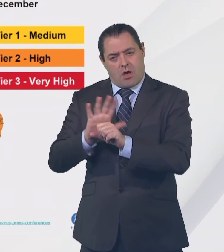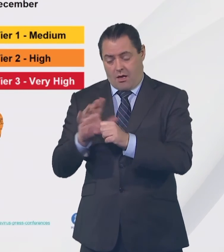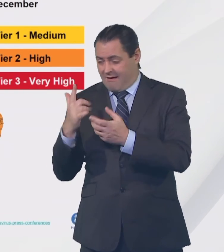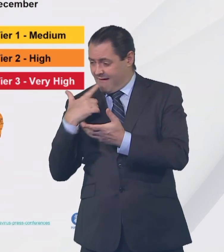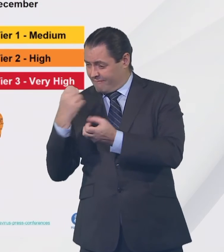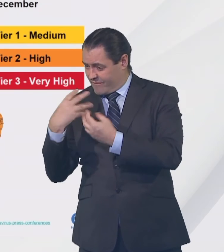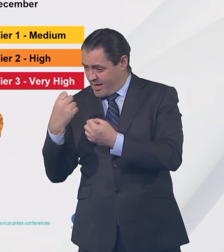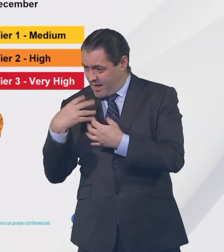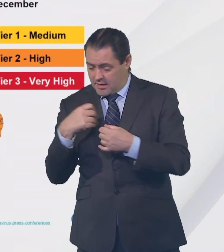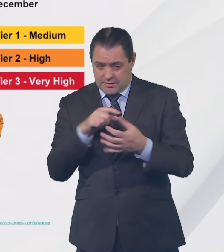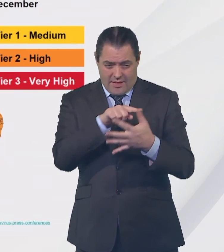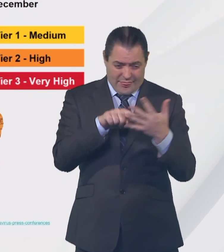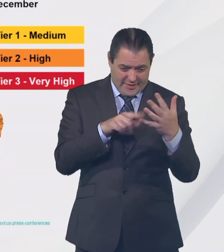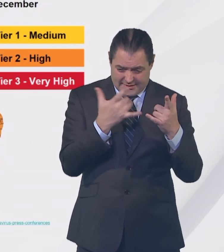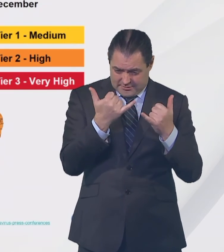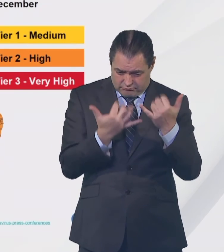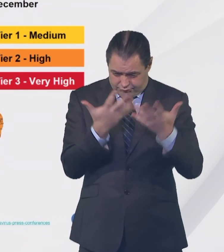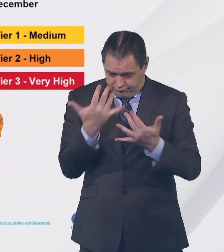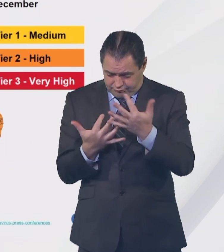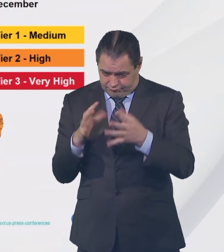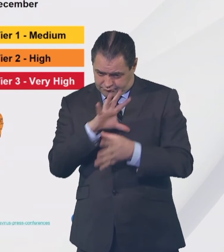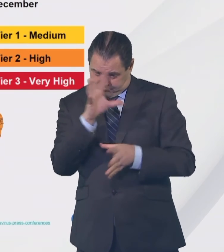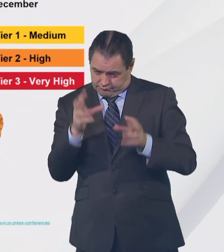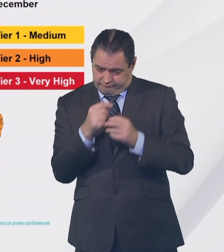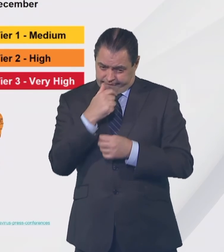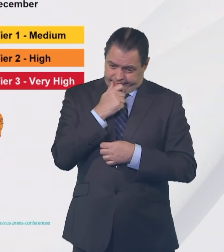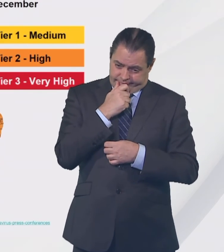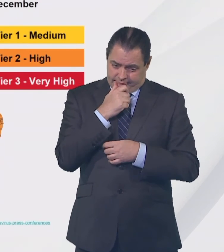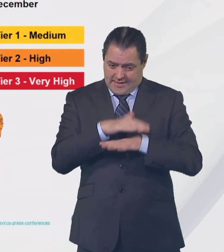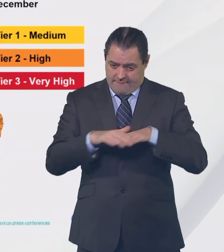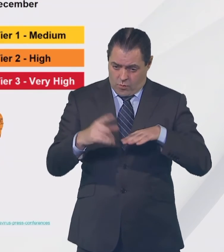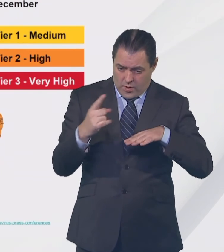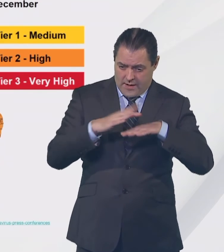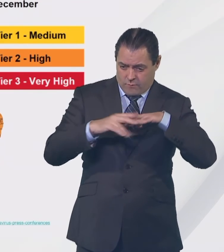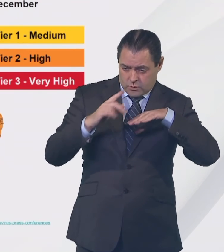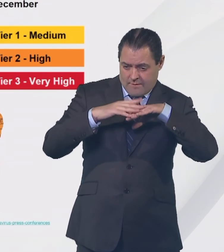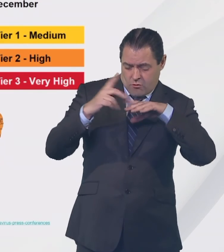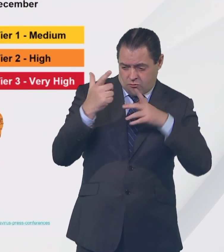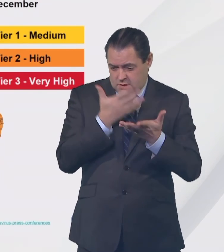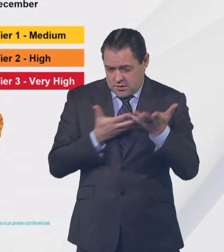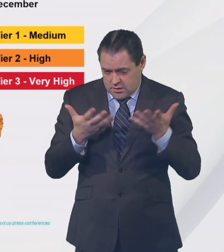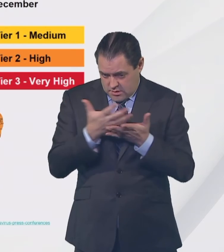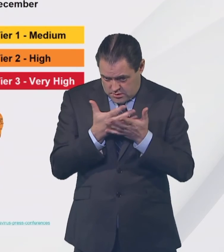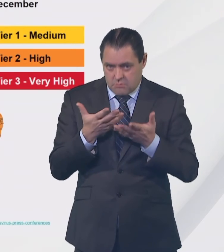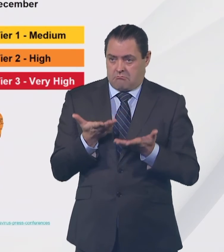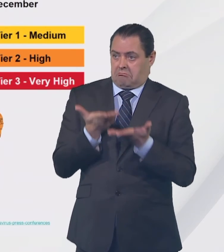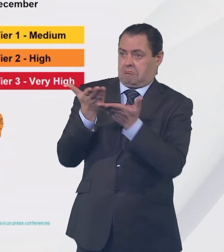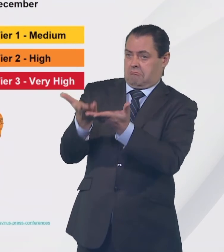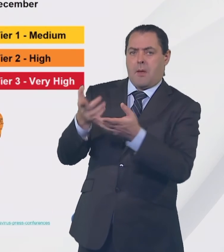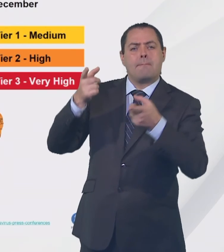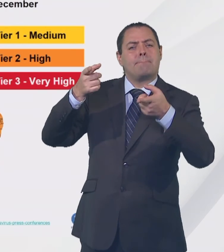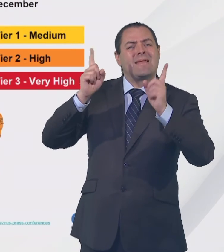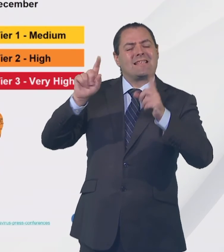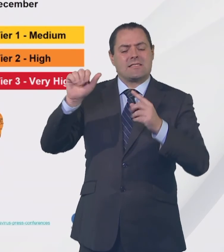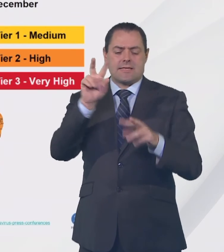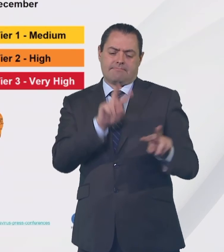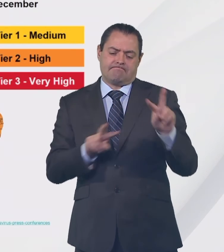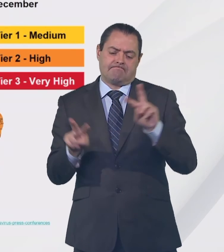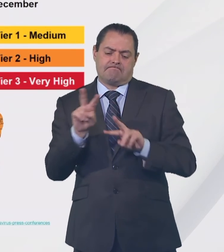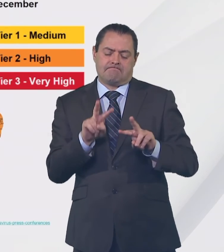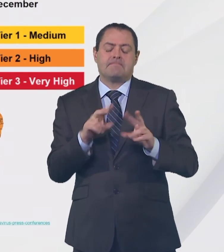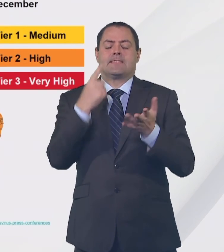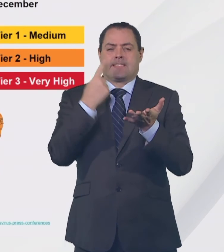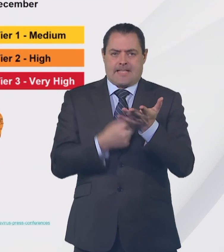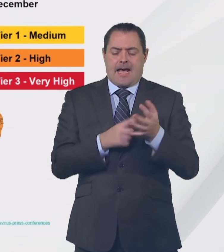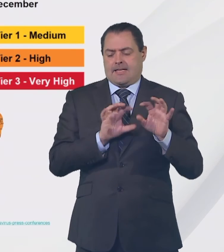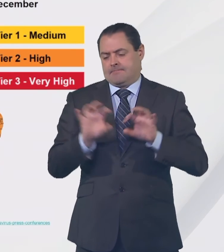goes into making the decisions on the tiers, which ministers make the final decisions on. And just to reiterate